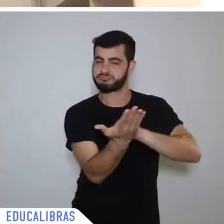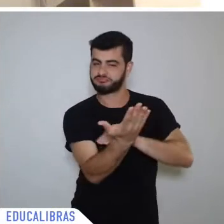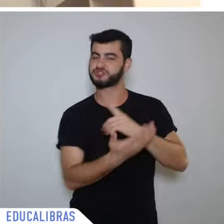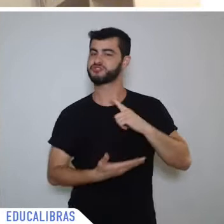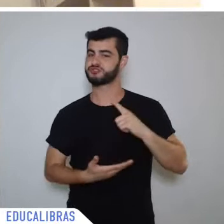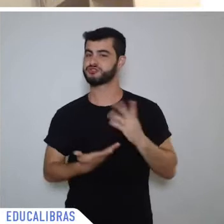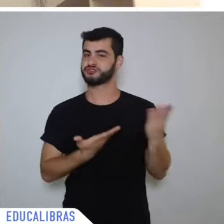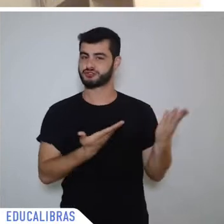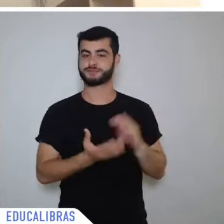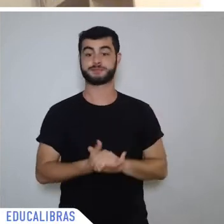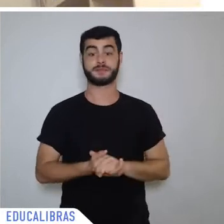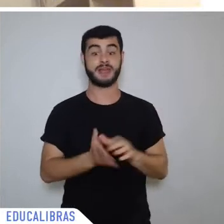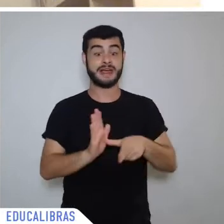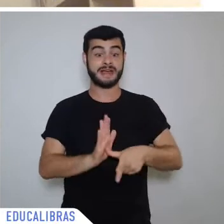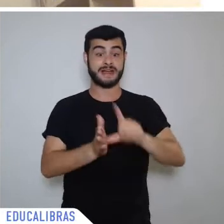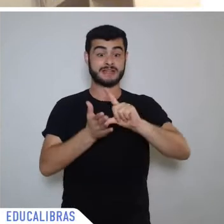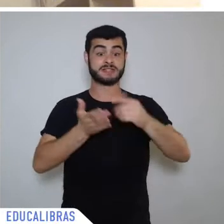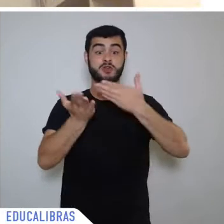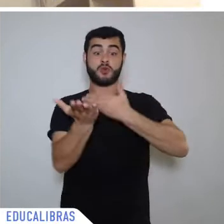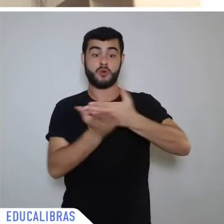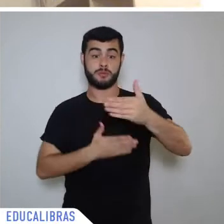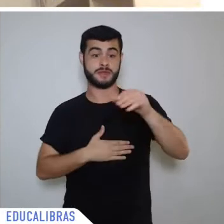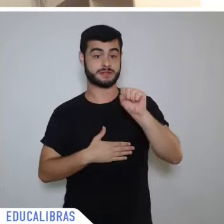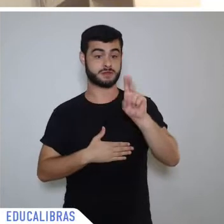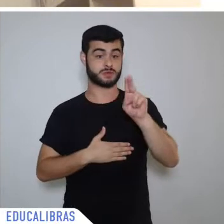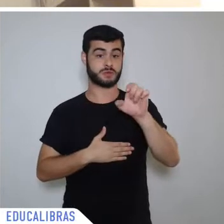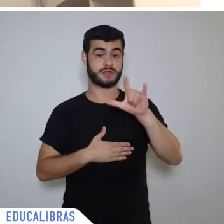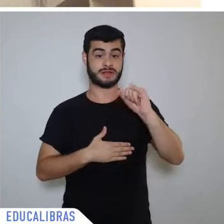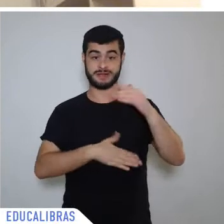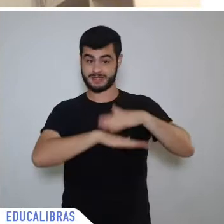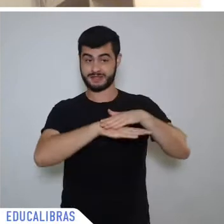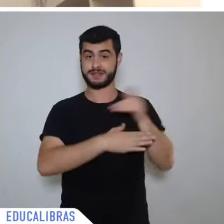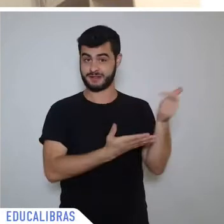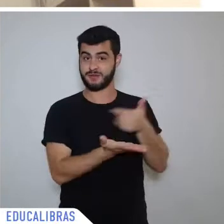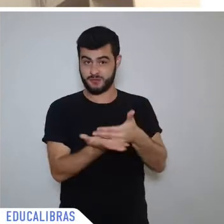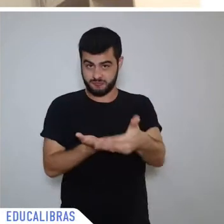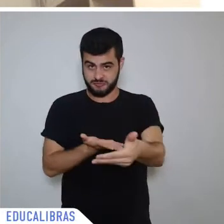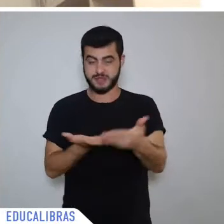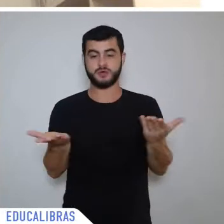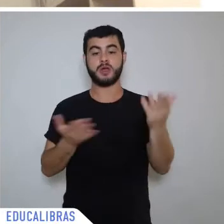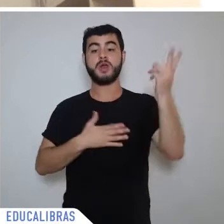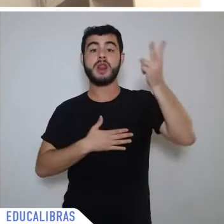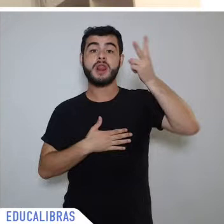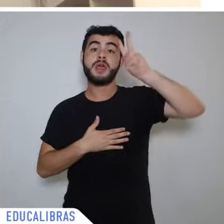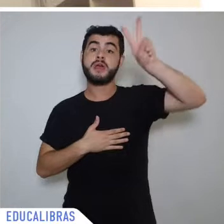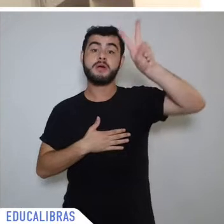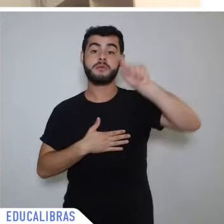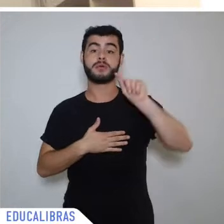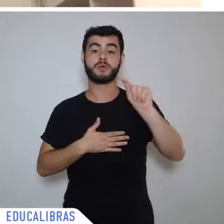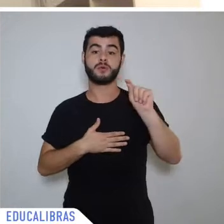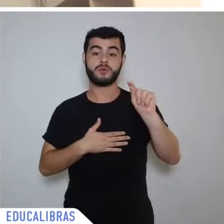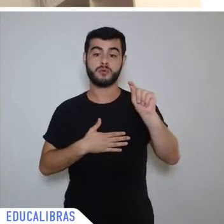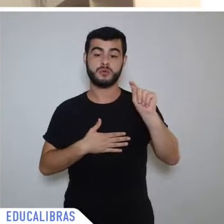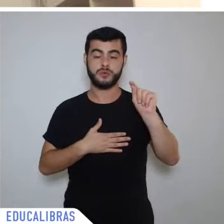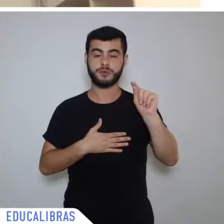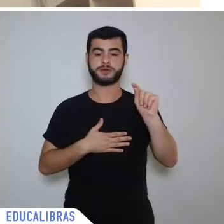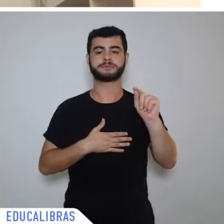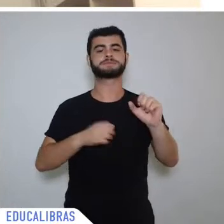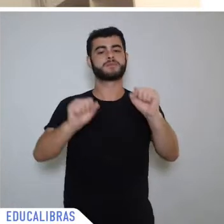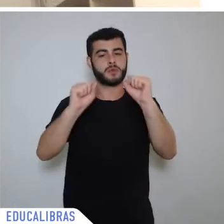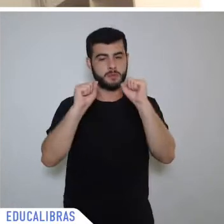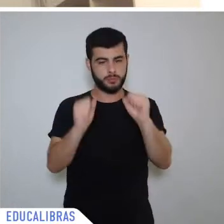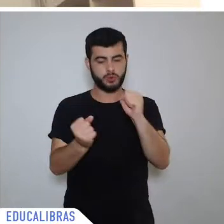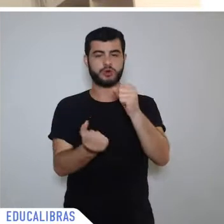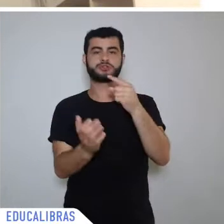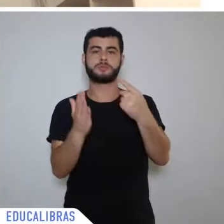on the epidemics in Brazil, on the pandemics, and reporting women's stories. We'd like to remind our public that you